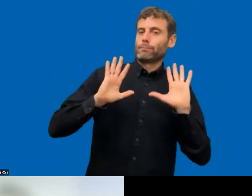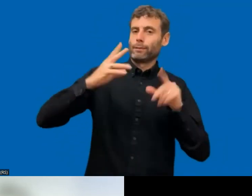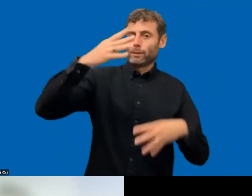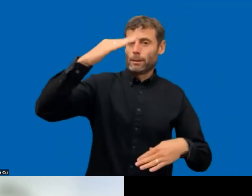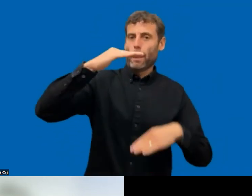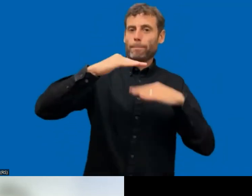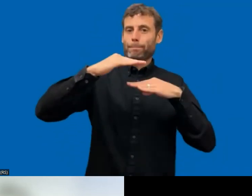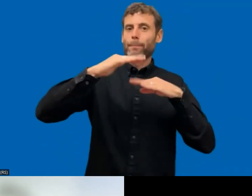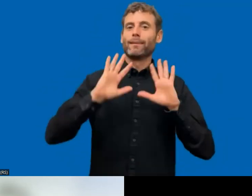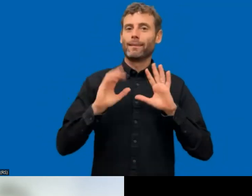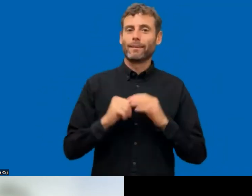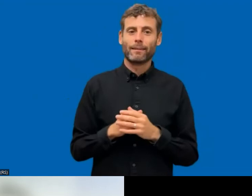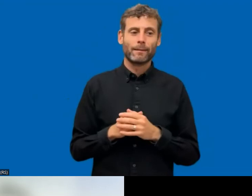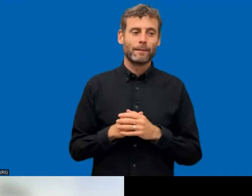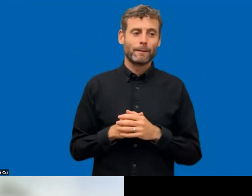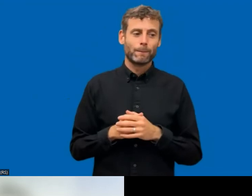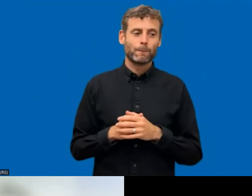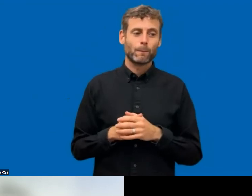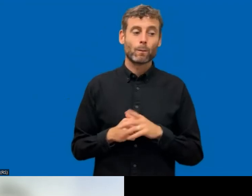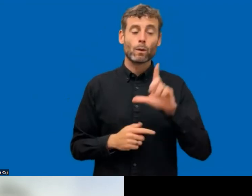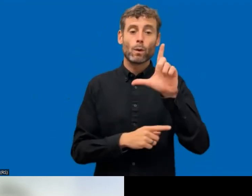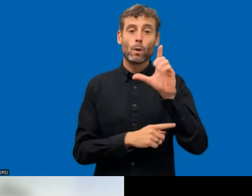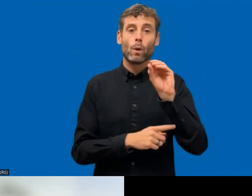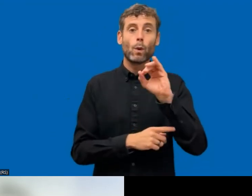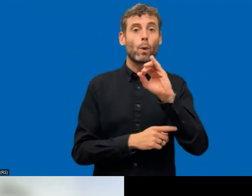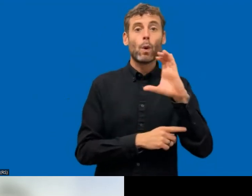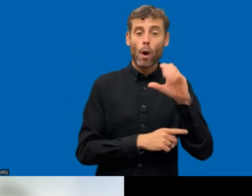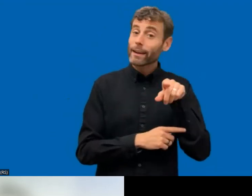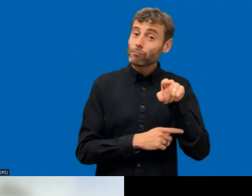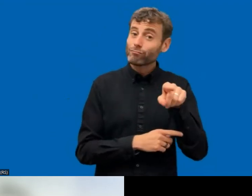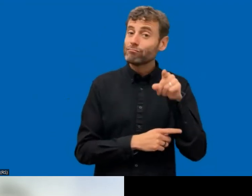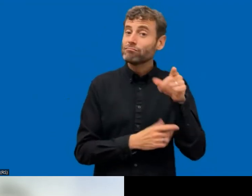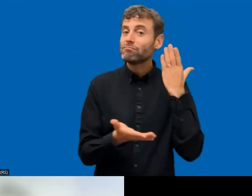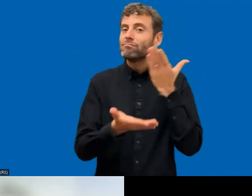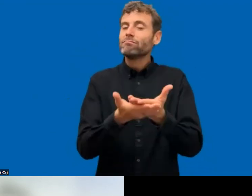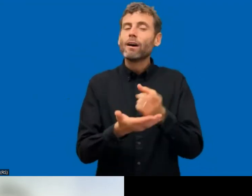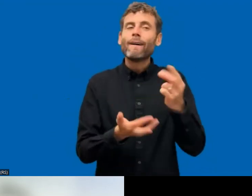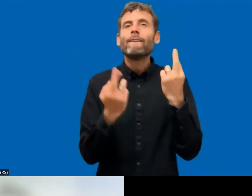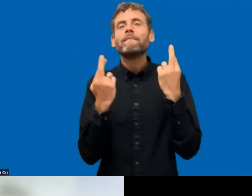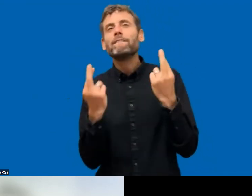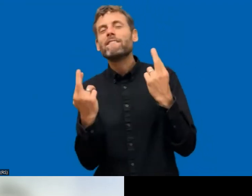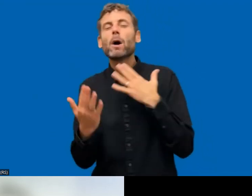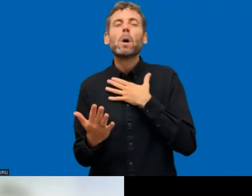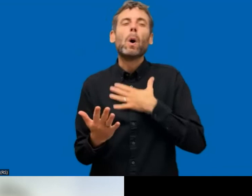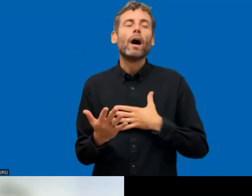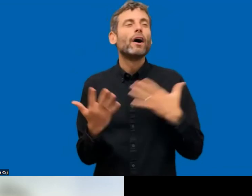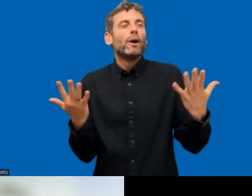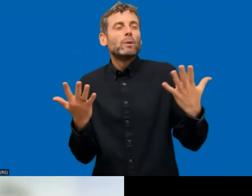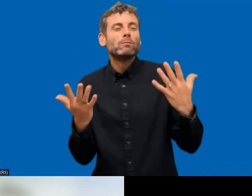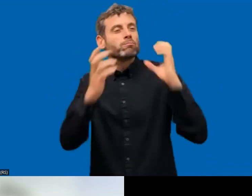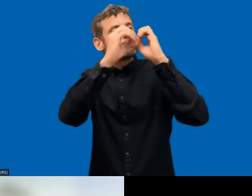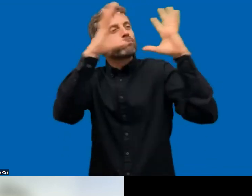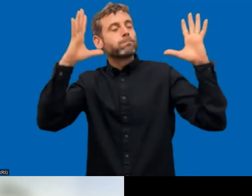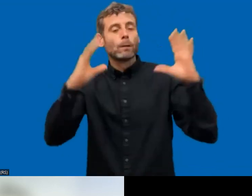on improving standards and making them? Okay, so who has said? I mean, as Aurélien has said, I